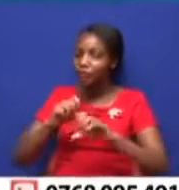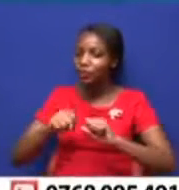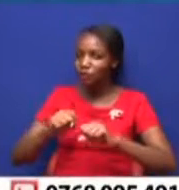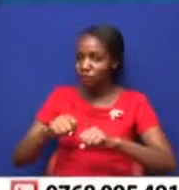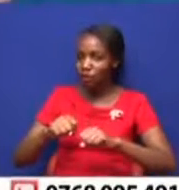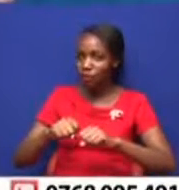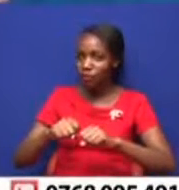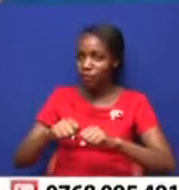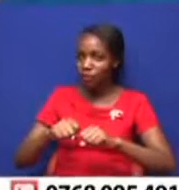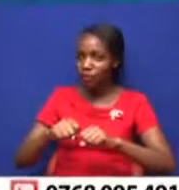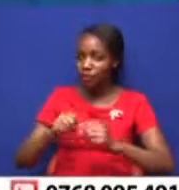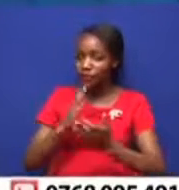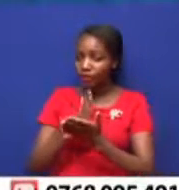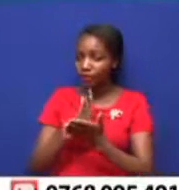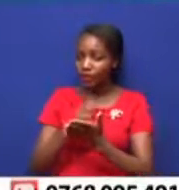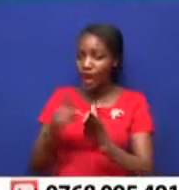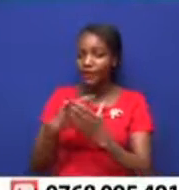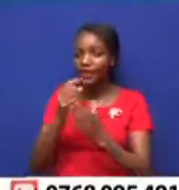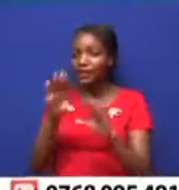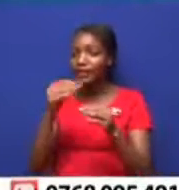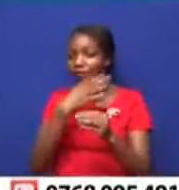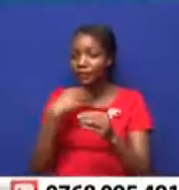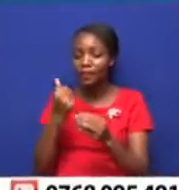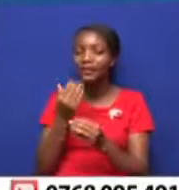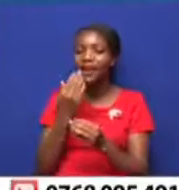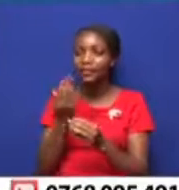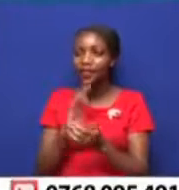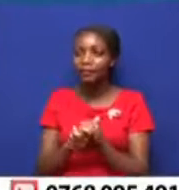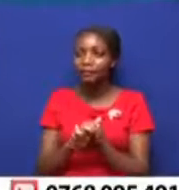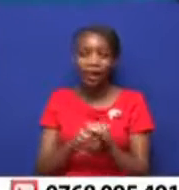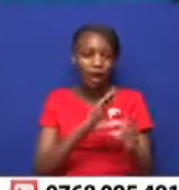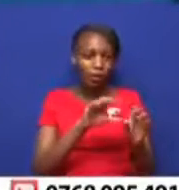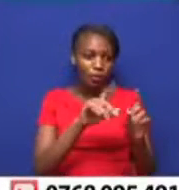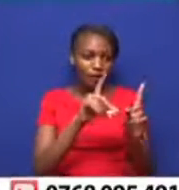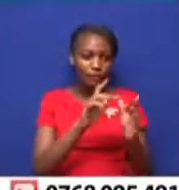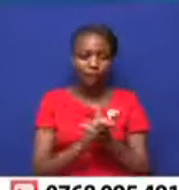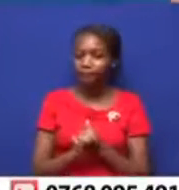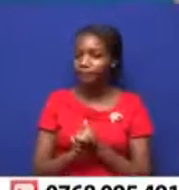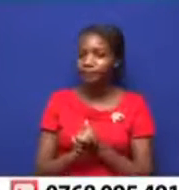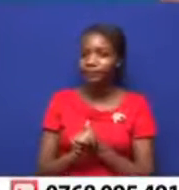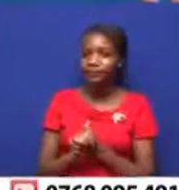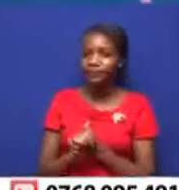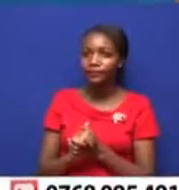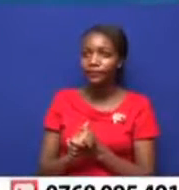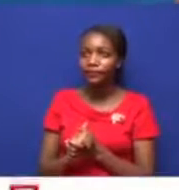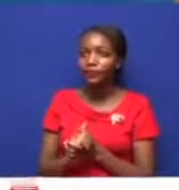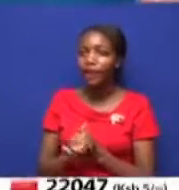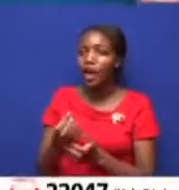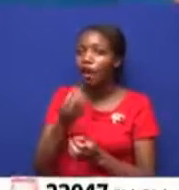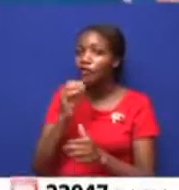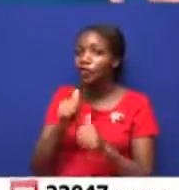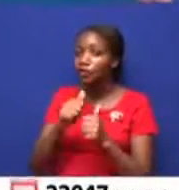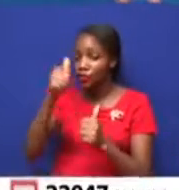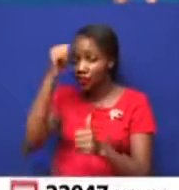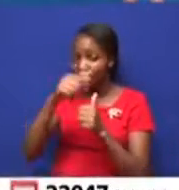Whatever comes to your mind is the best answer, right? Ooh, okay. All right. What food reminds you of